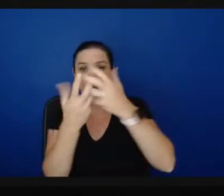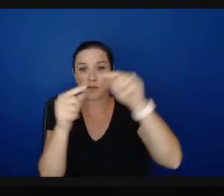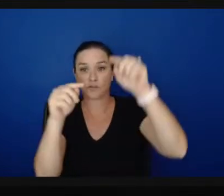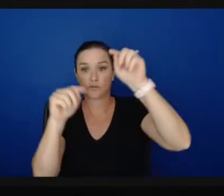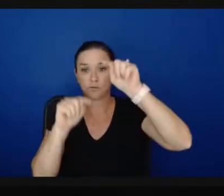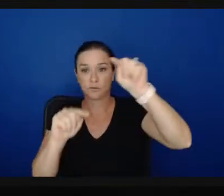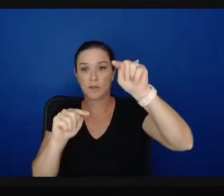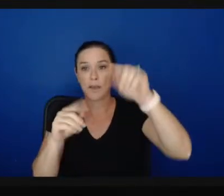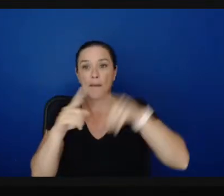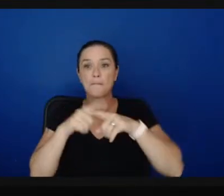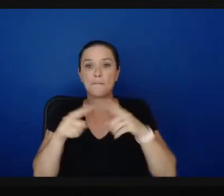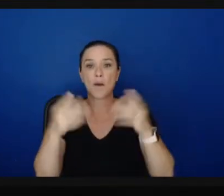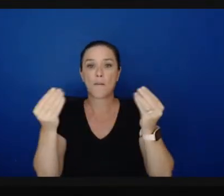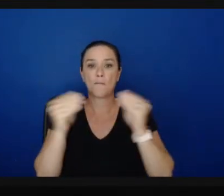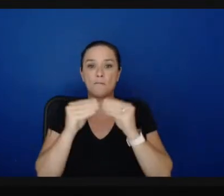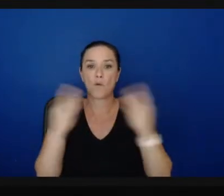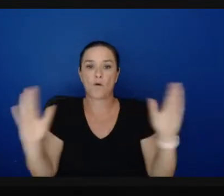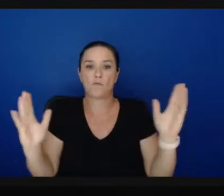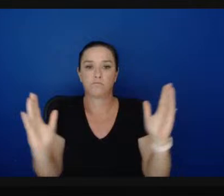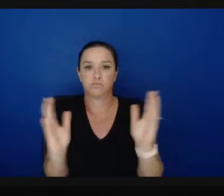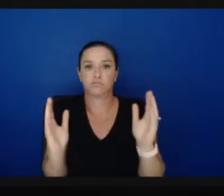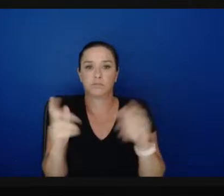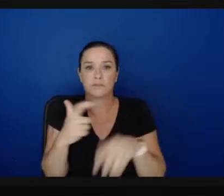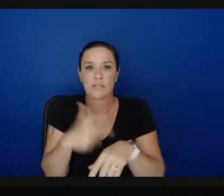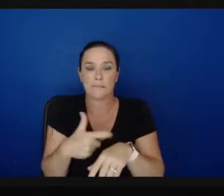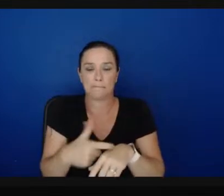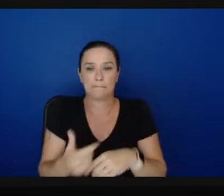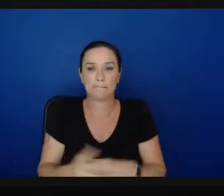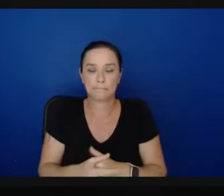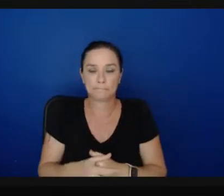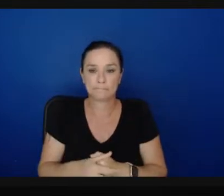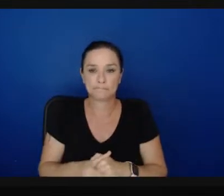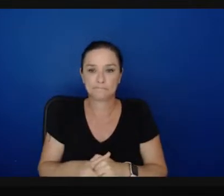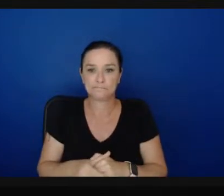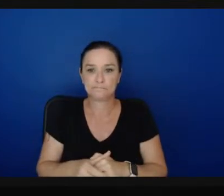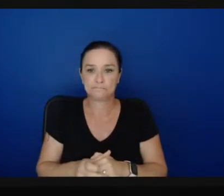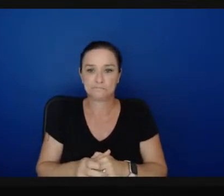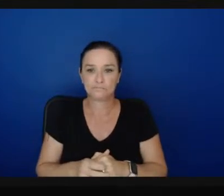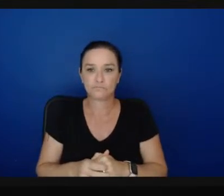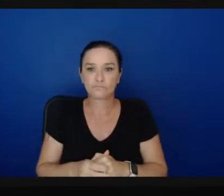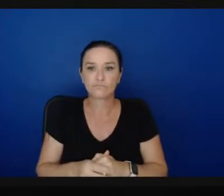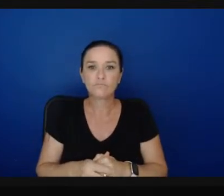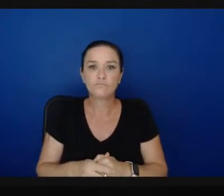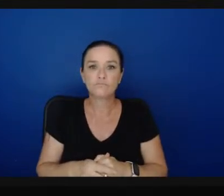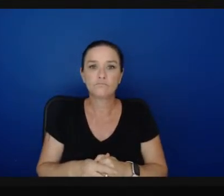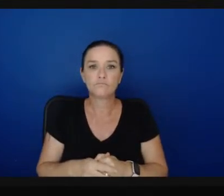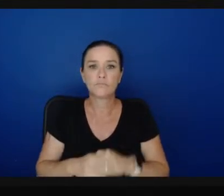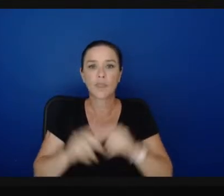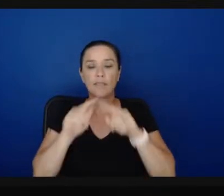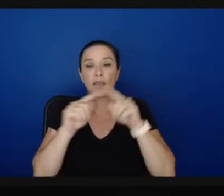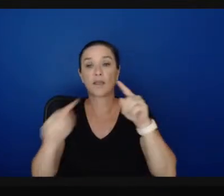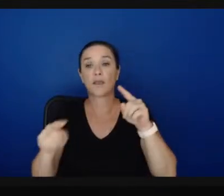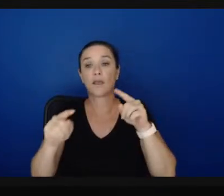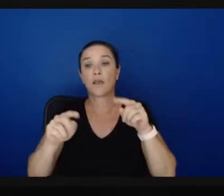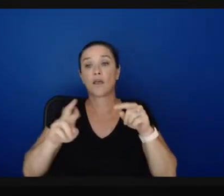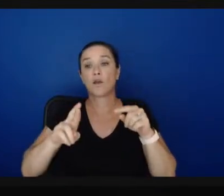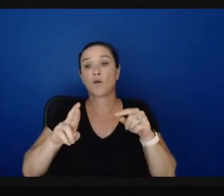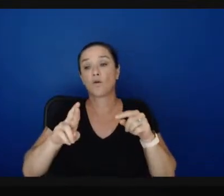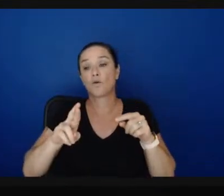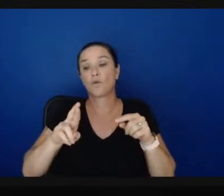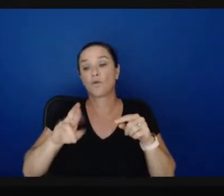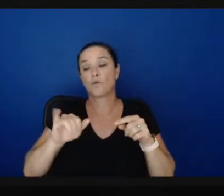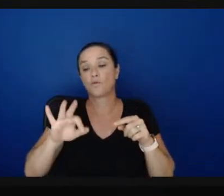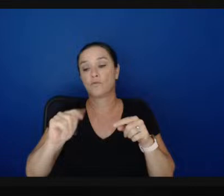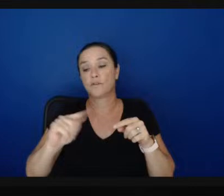compressed, as we said in our summary up top. Further down the rift zone, here is Puʻoʻo. Puʻoʻo had an